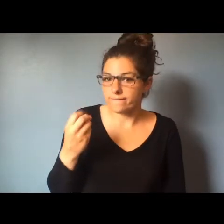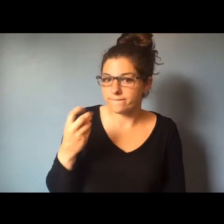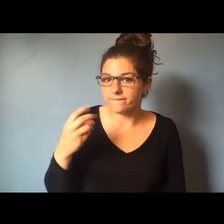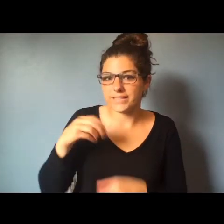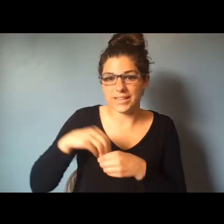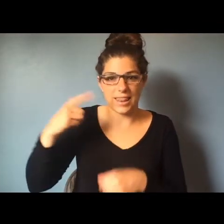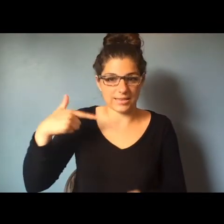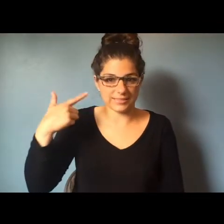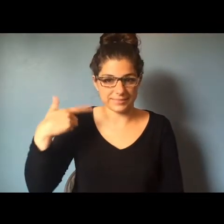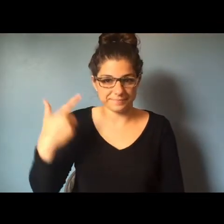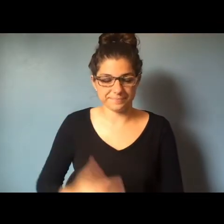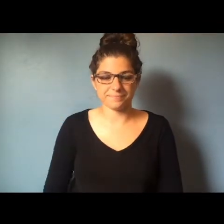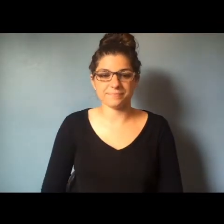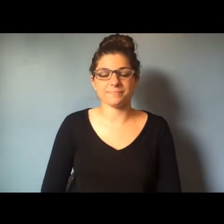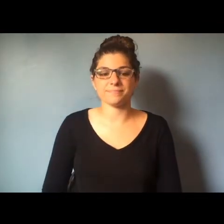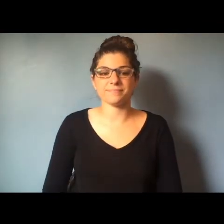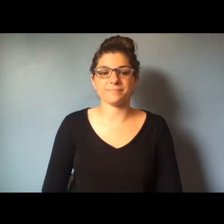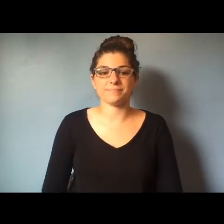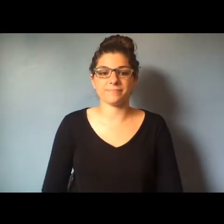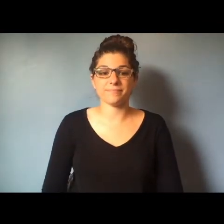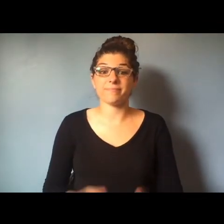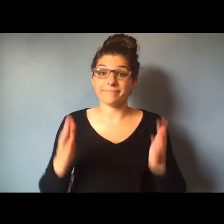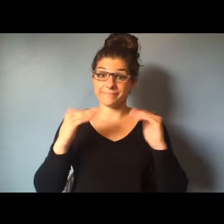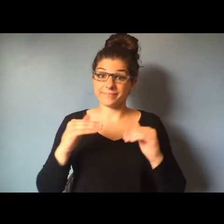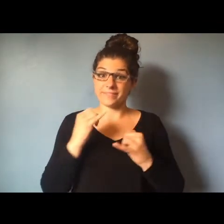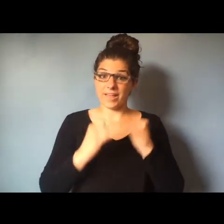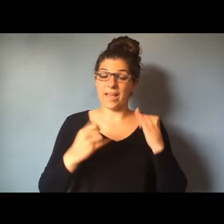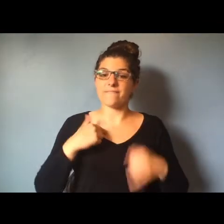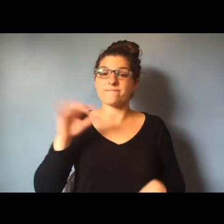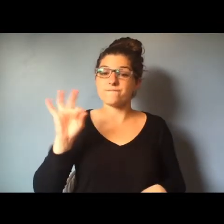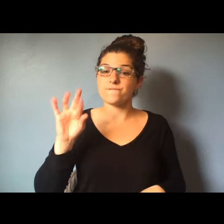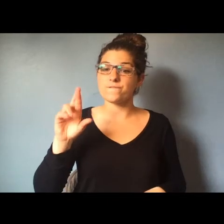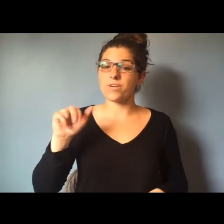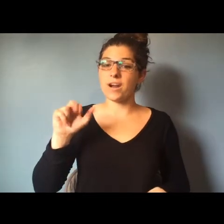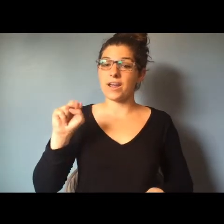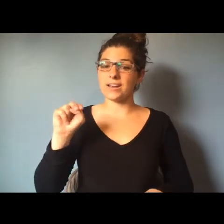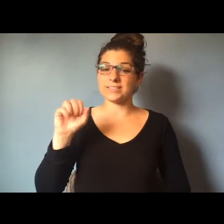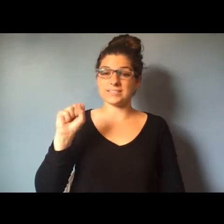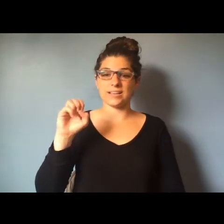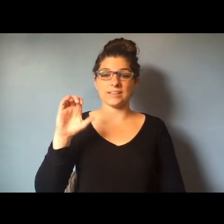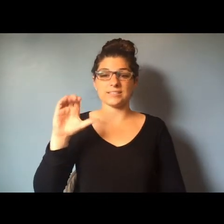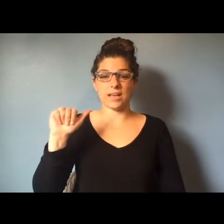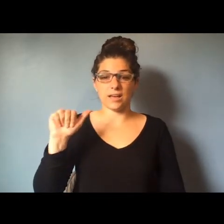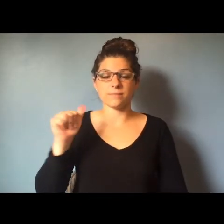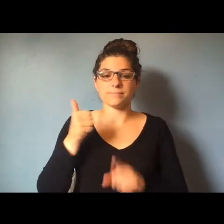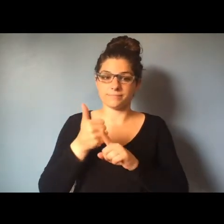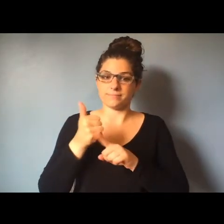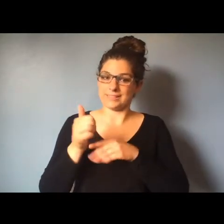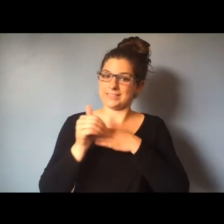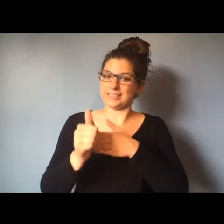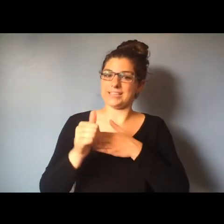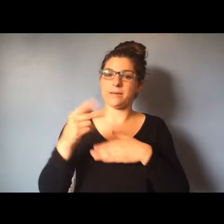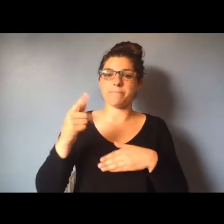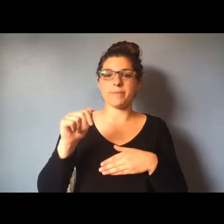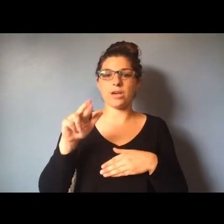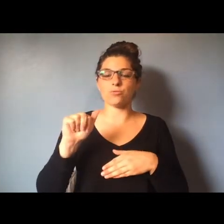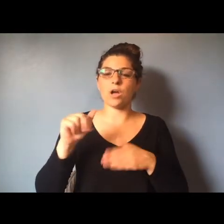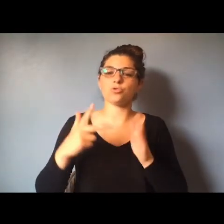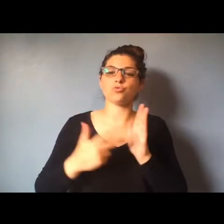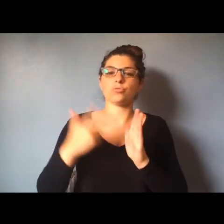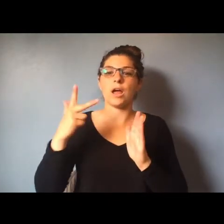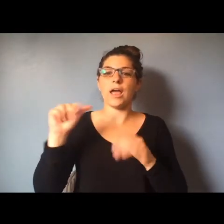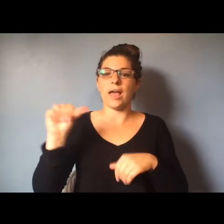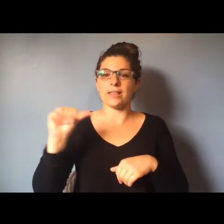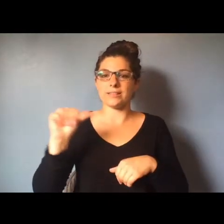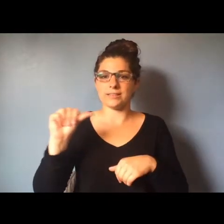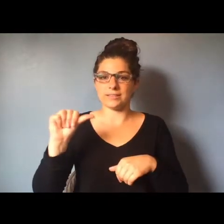London. Finally, we have Francesco Magisano, who is an elite para triathlete and cyclist who